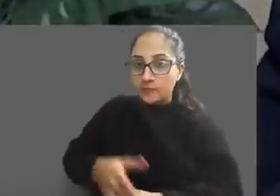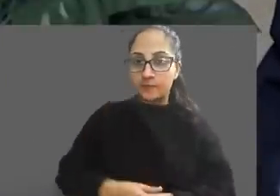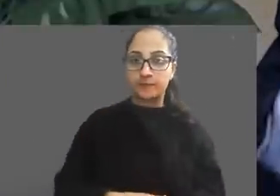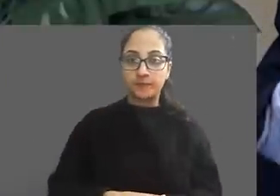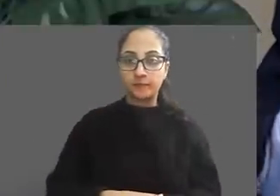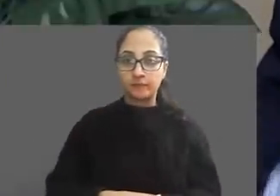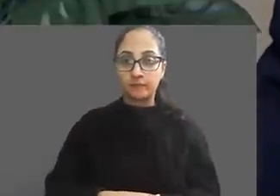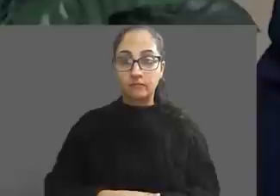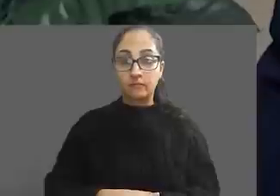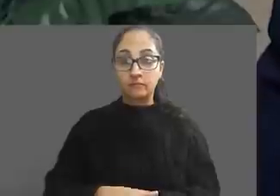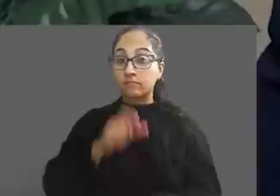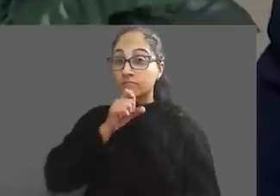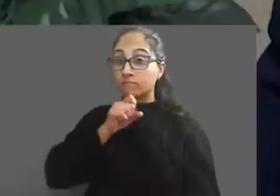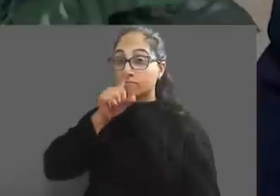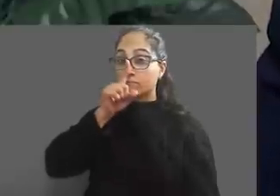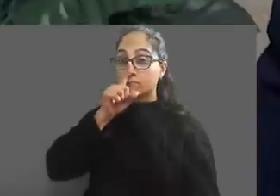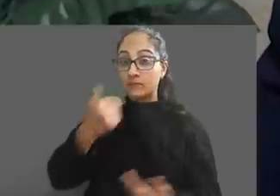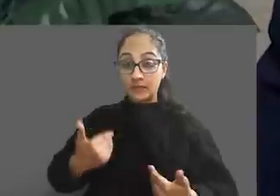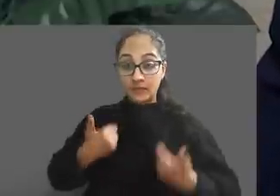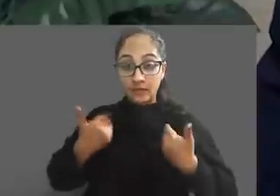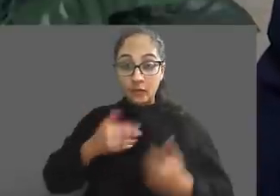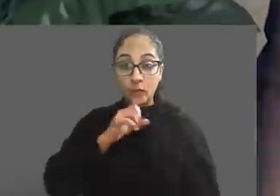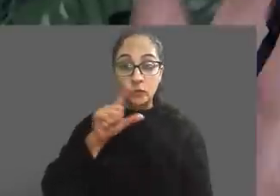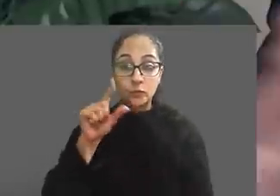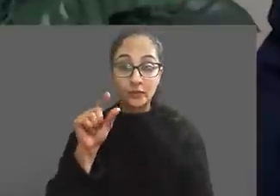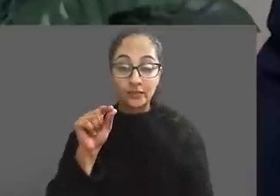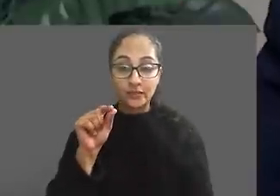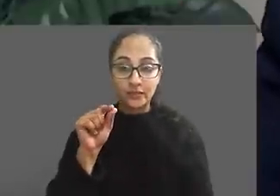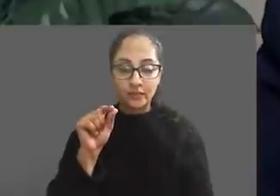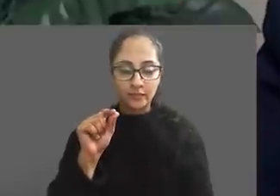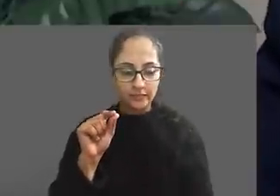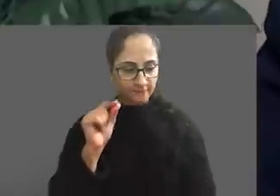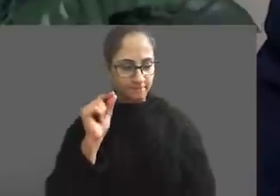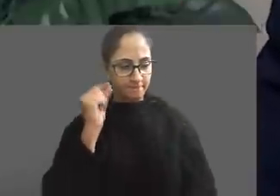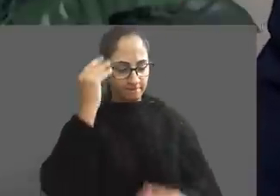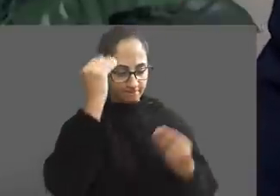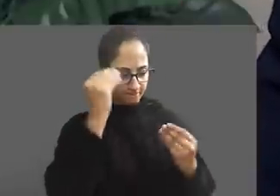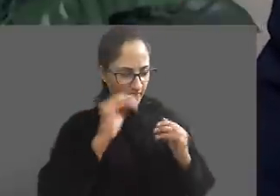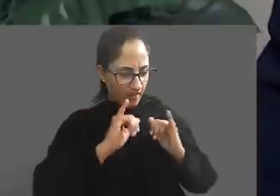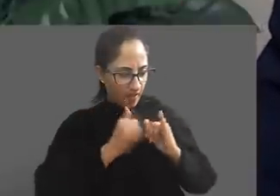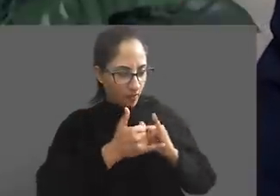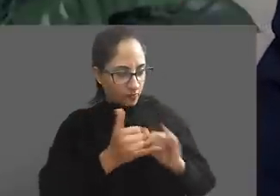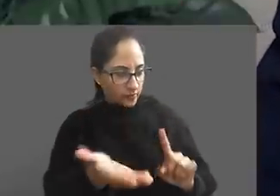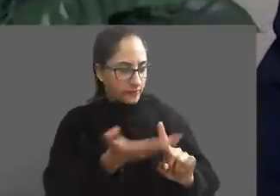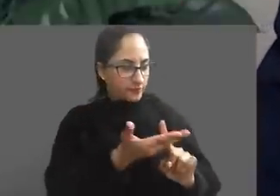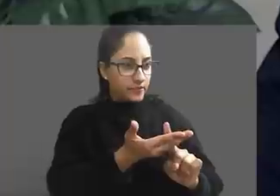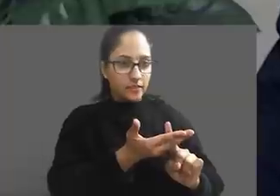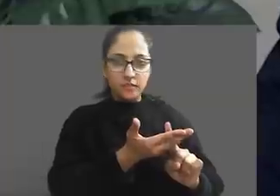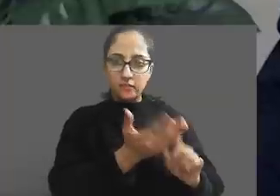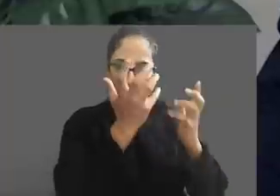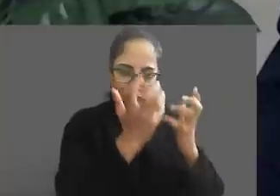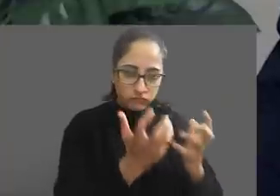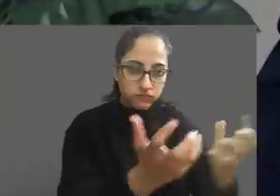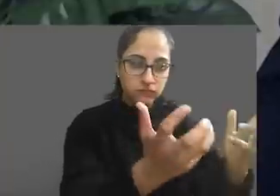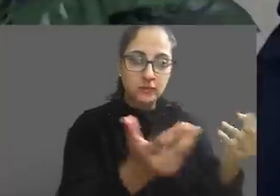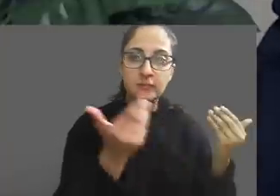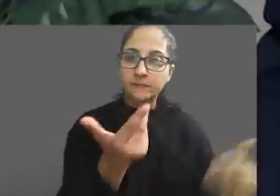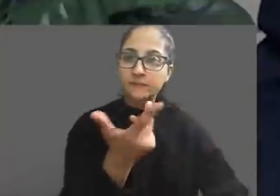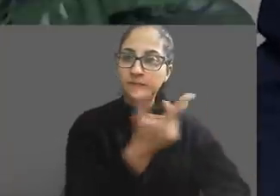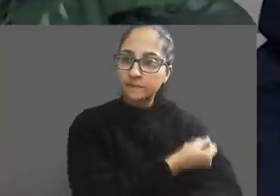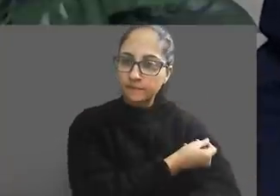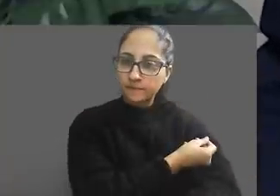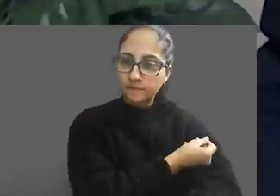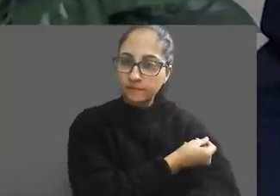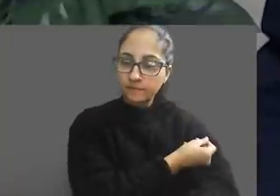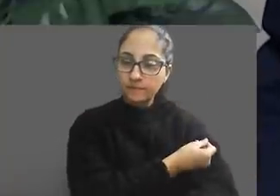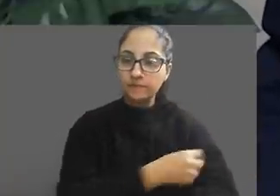Maulana Sultan Muhammad Shah was only 20 years old. How would he persuade the population to get immunized? In